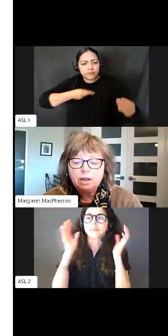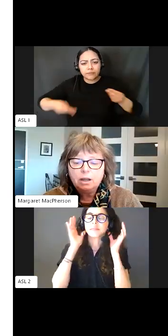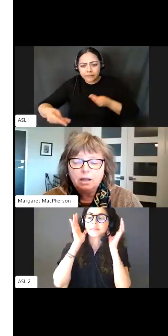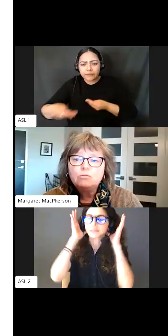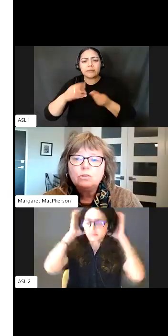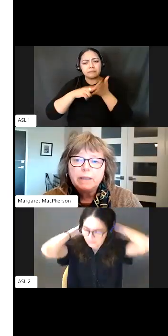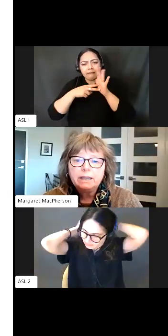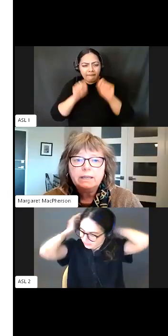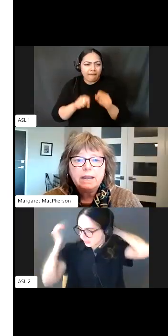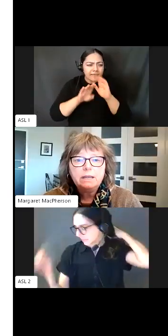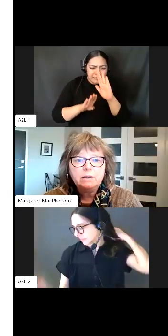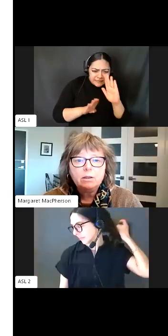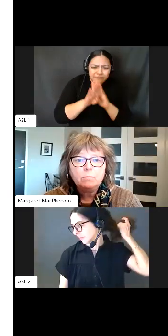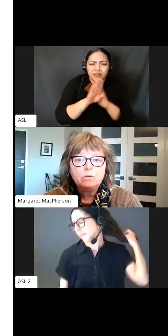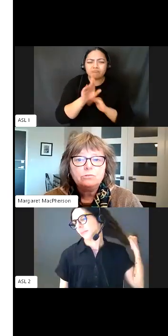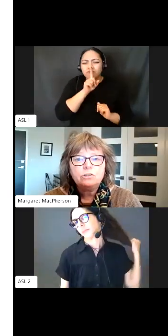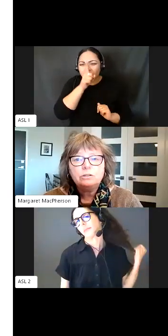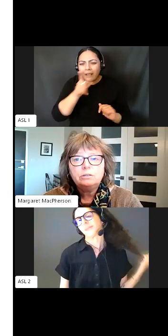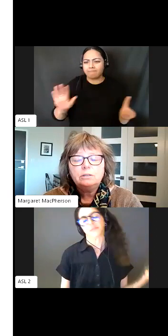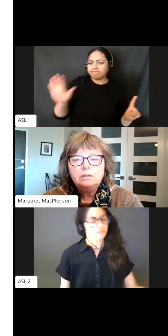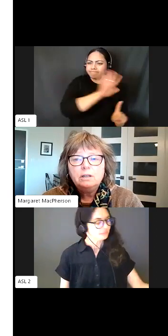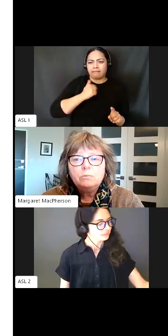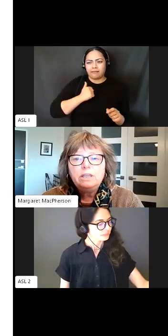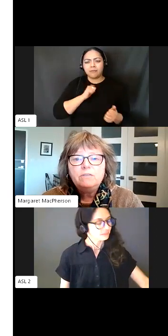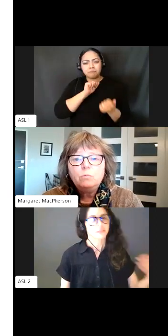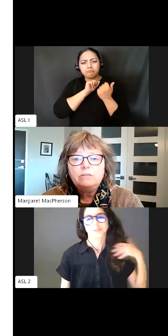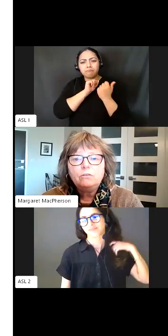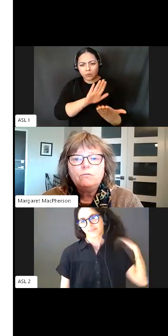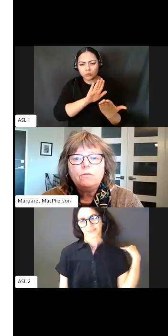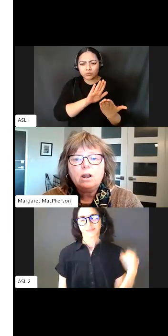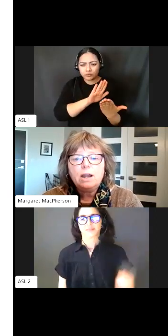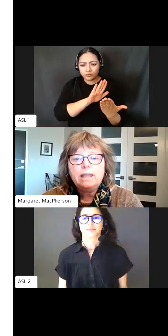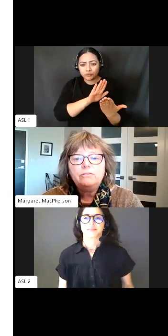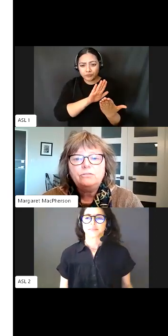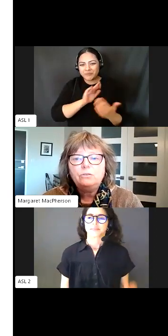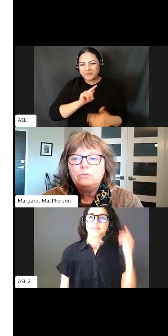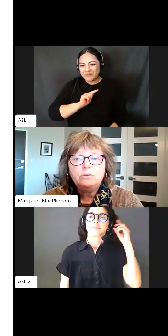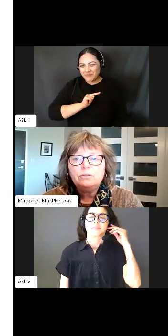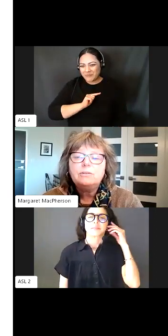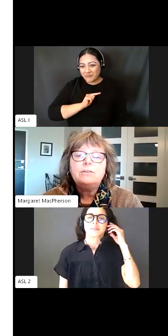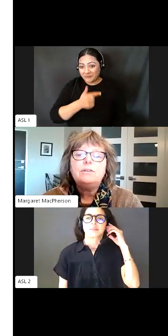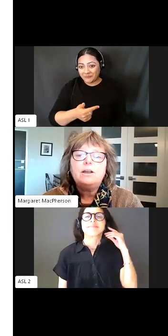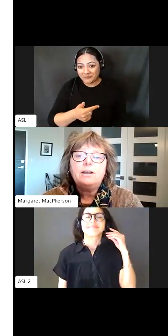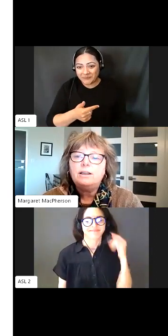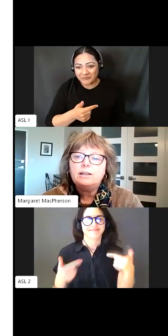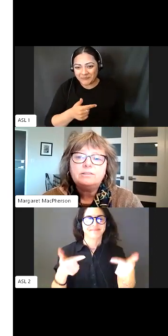develop a truly pan-Canadian approach. We even went so far as to,